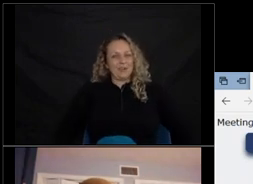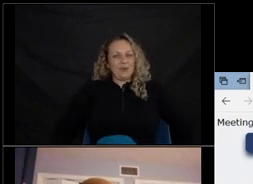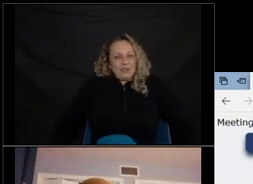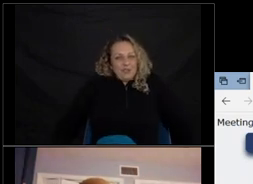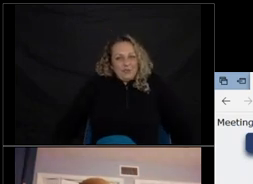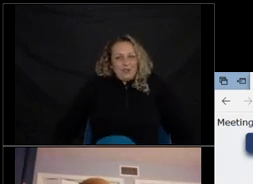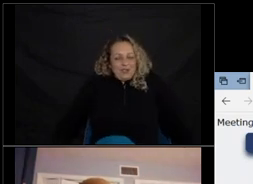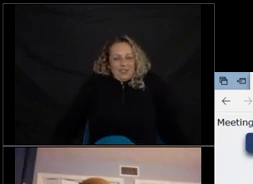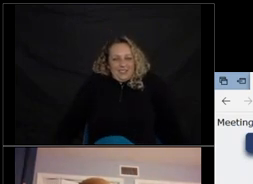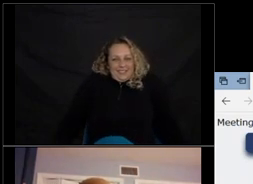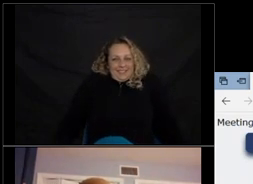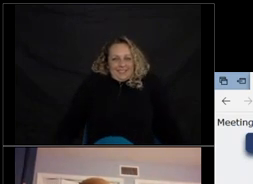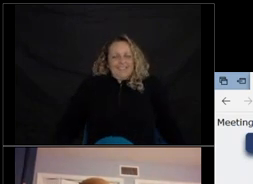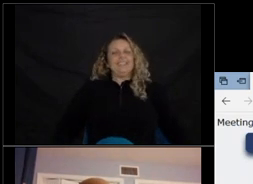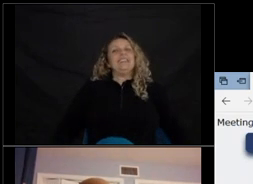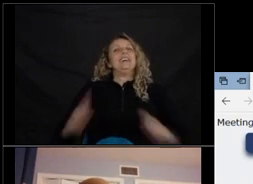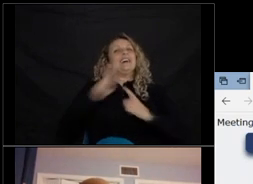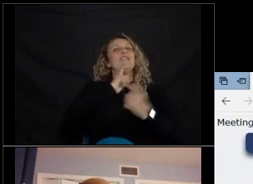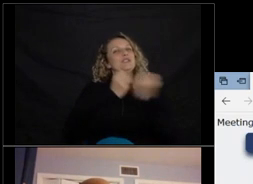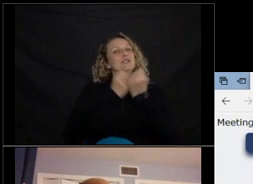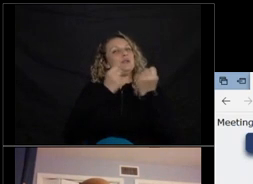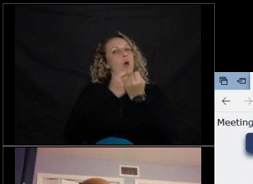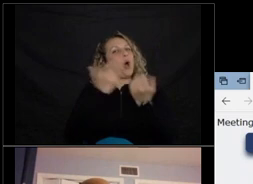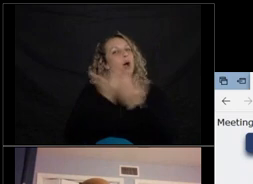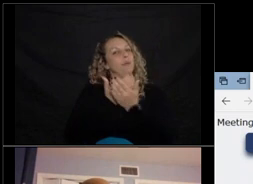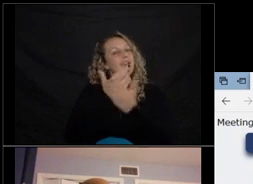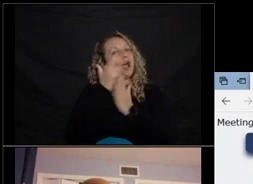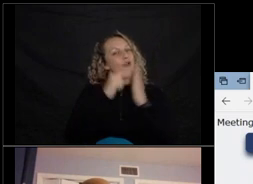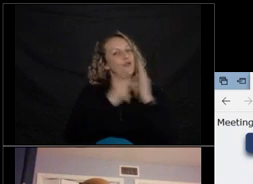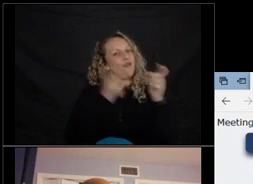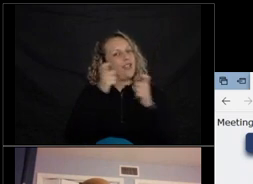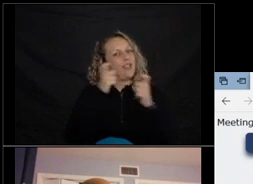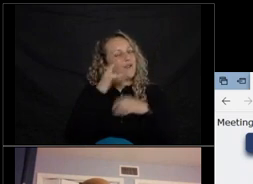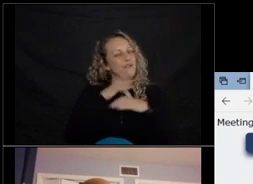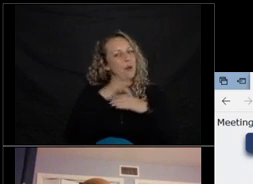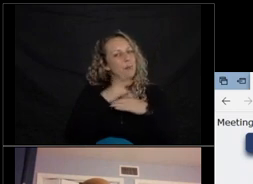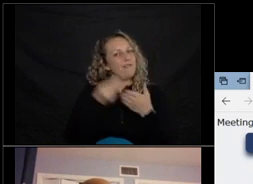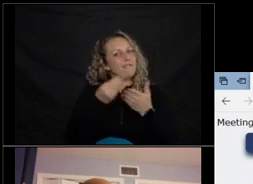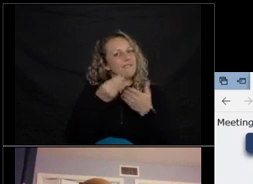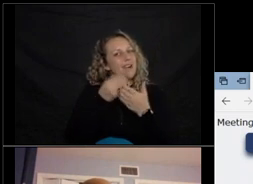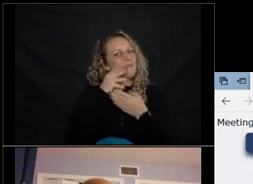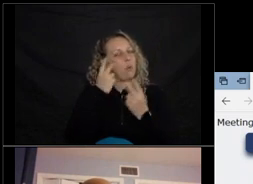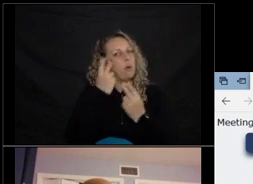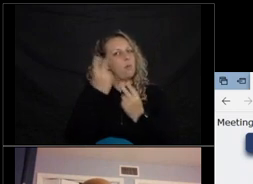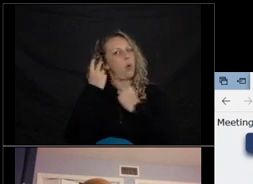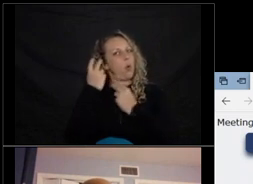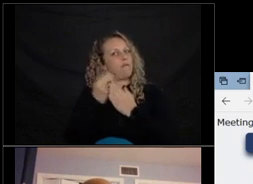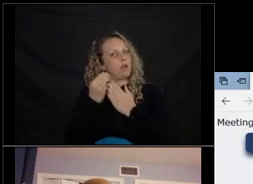Moving forward to the city manager's report, update on regulations available funds for Plant Memorial Fund.